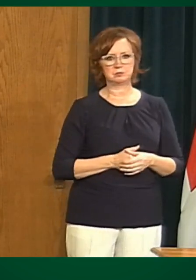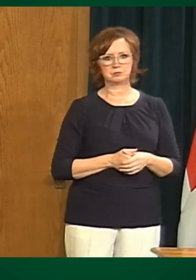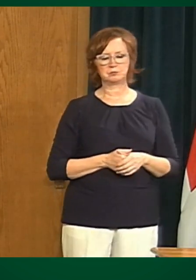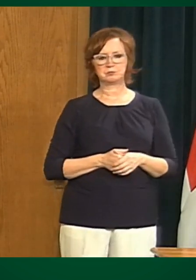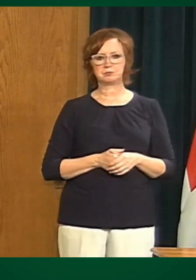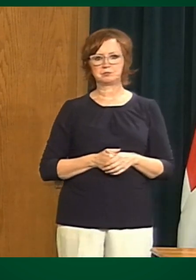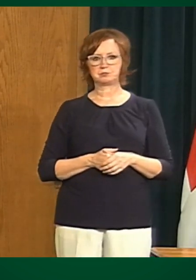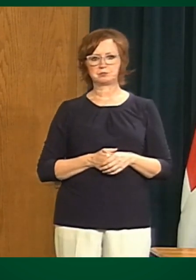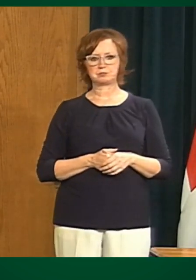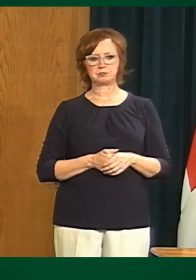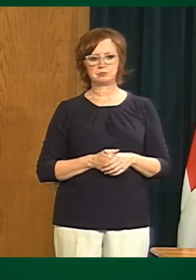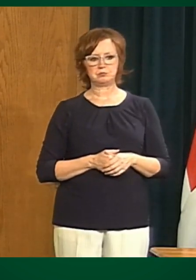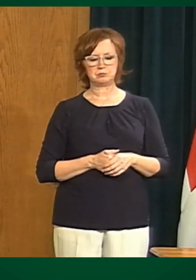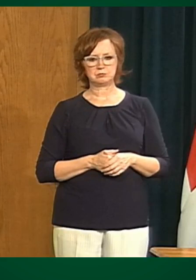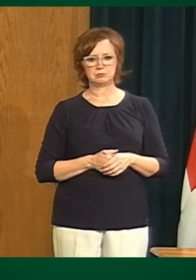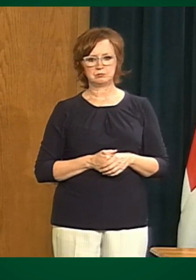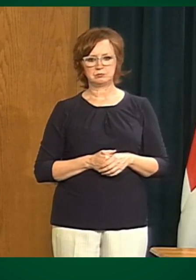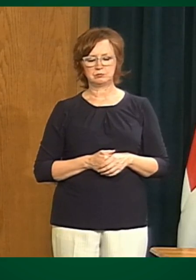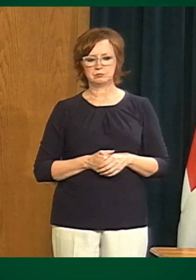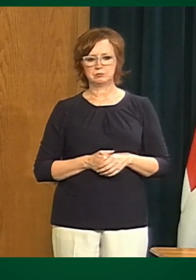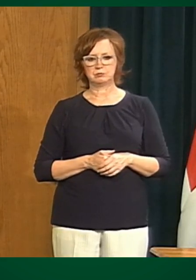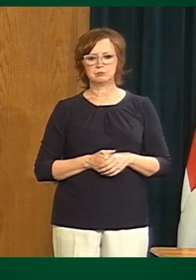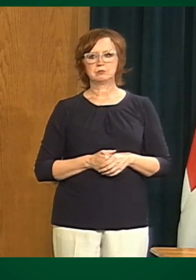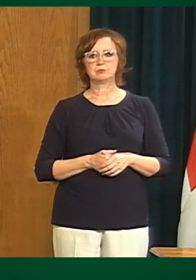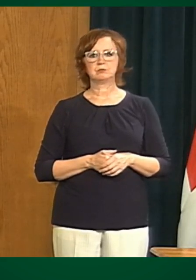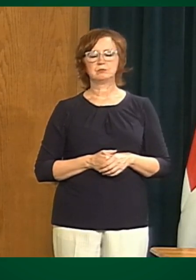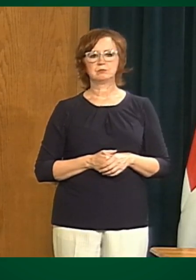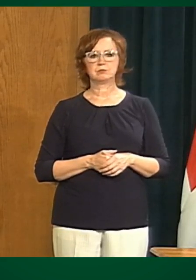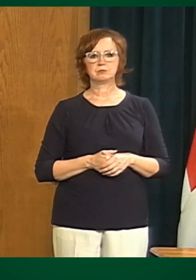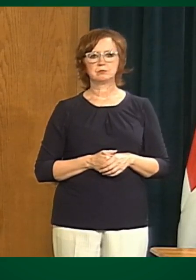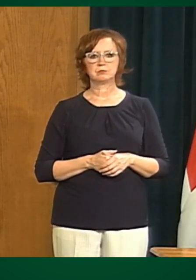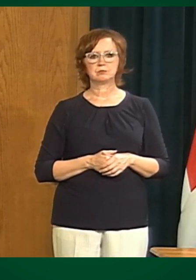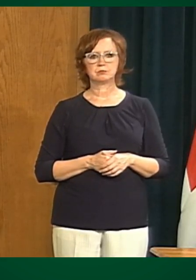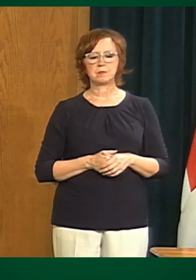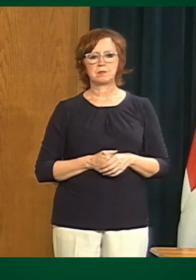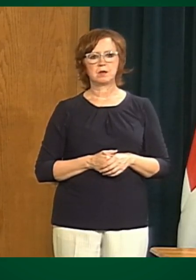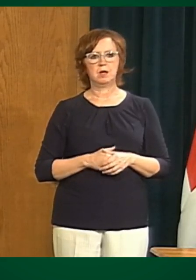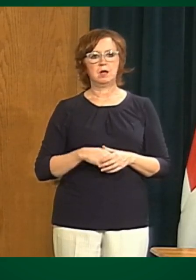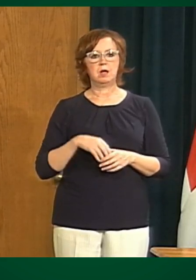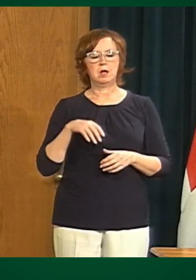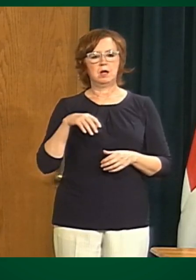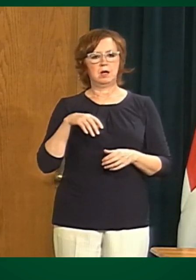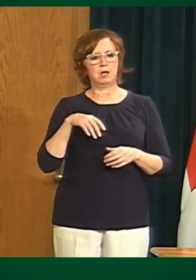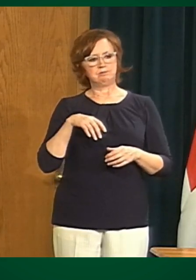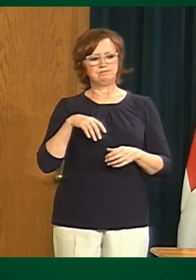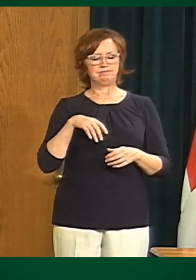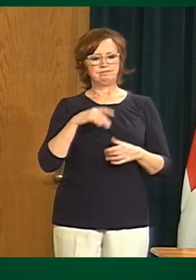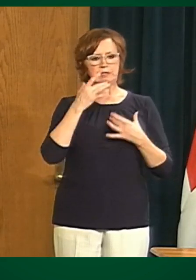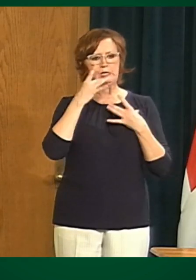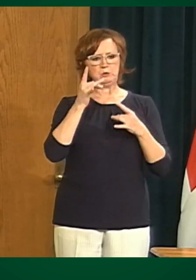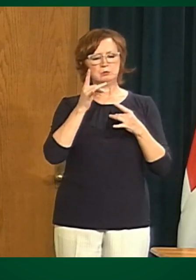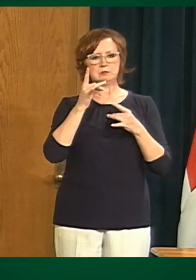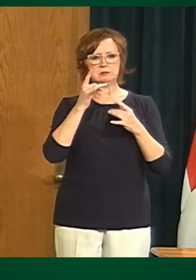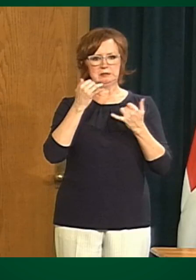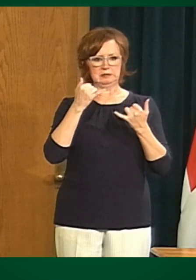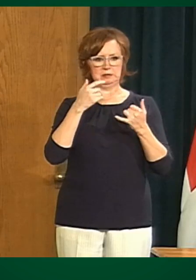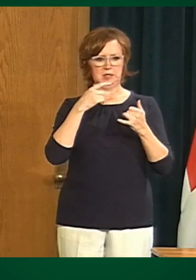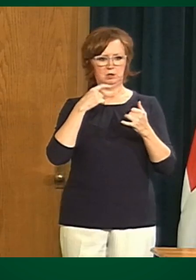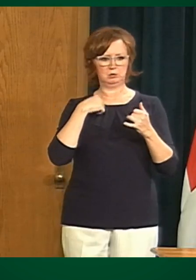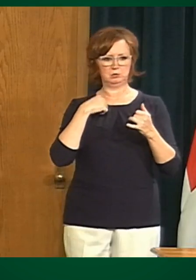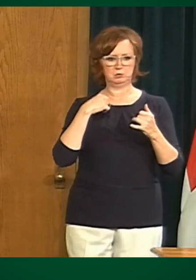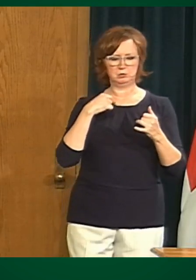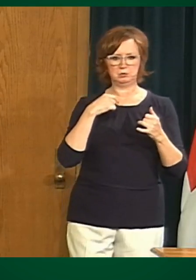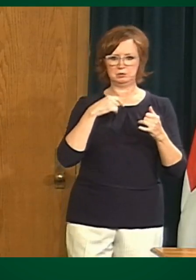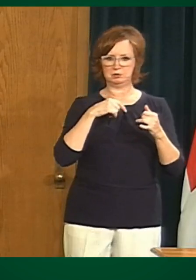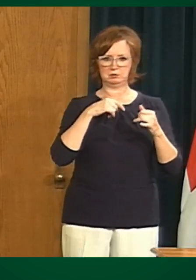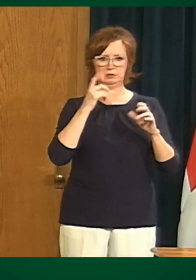We also are getting a snapshot view, if you will, with a few isolated instances of just how